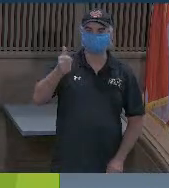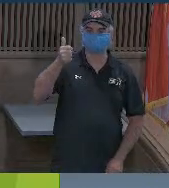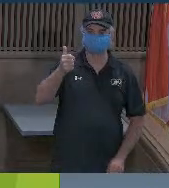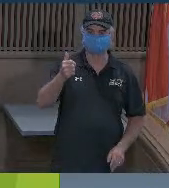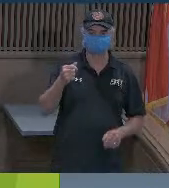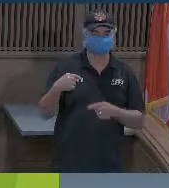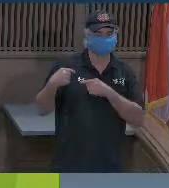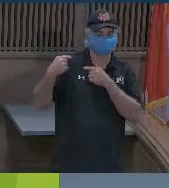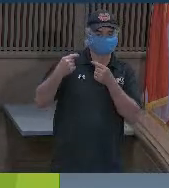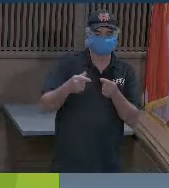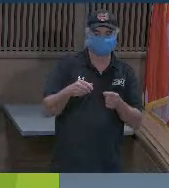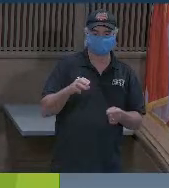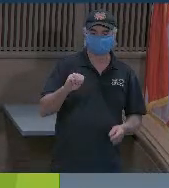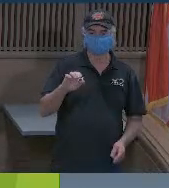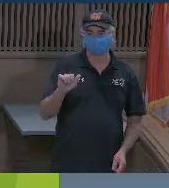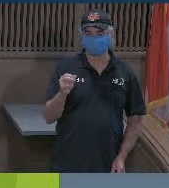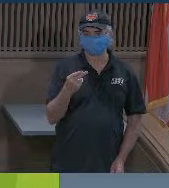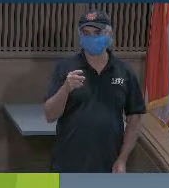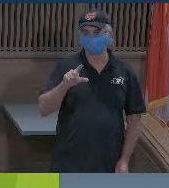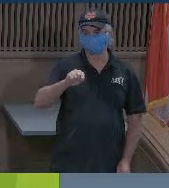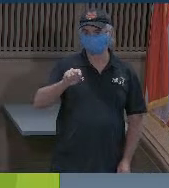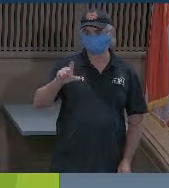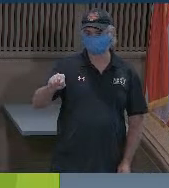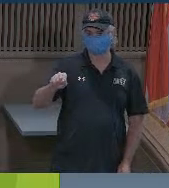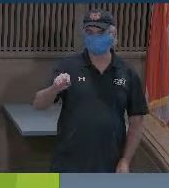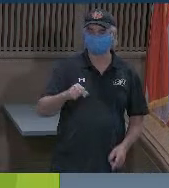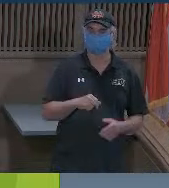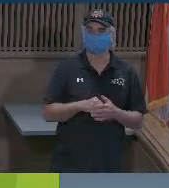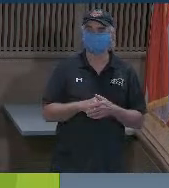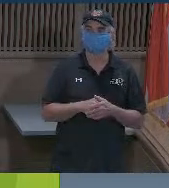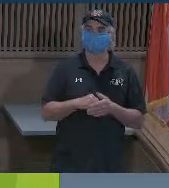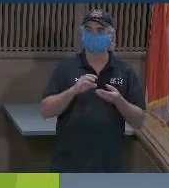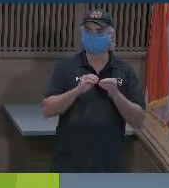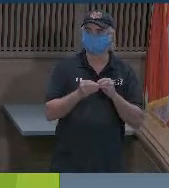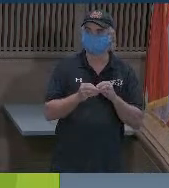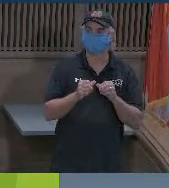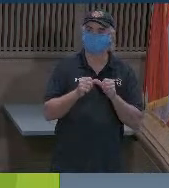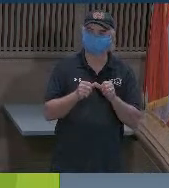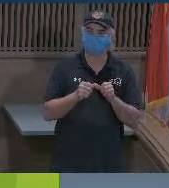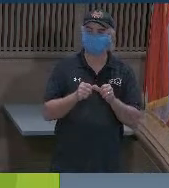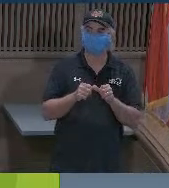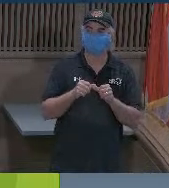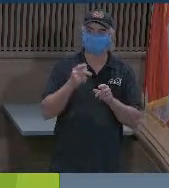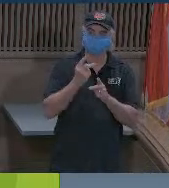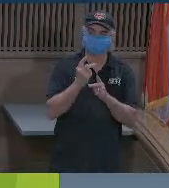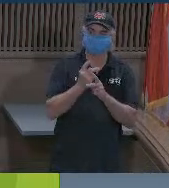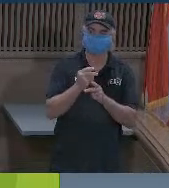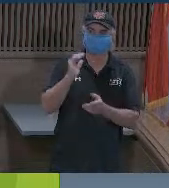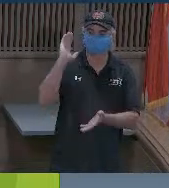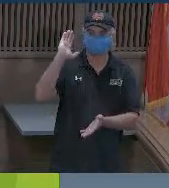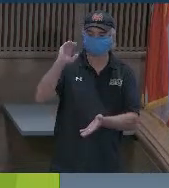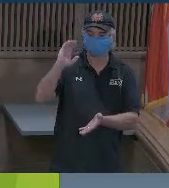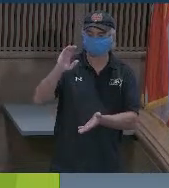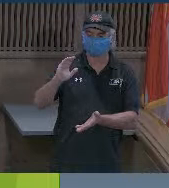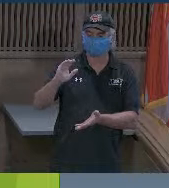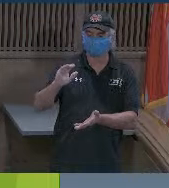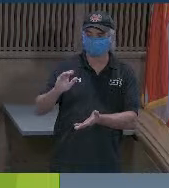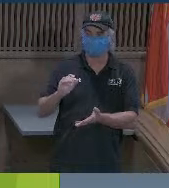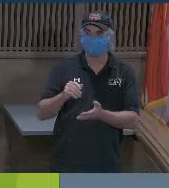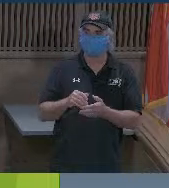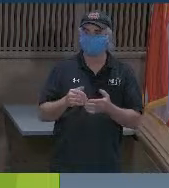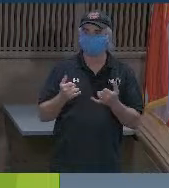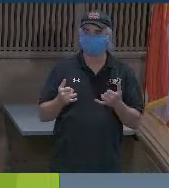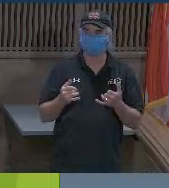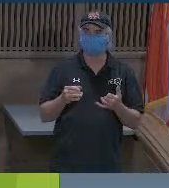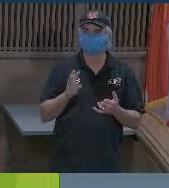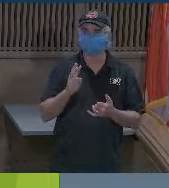diagnosis in March of 2020. The numbers have fallen. The most recent number is a census of